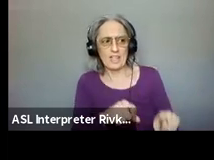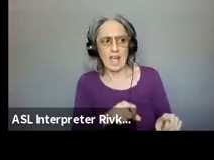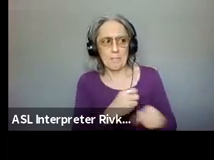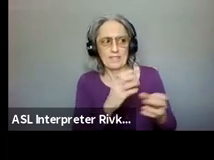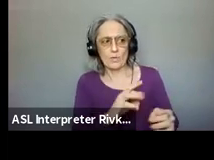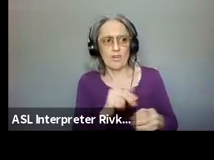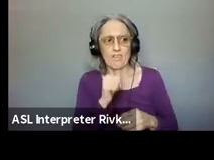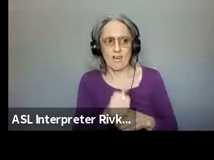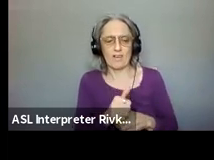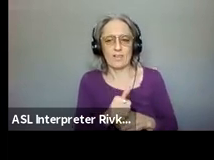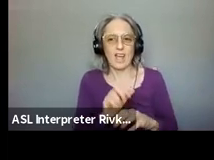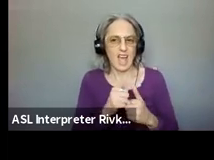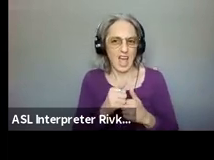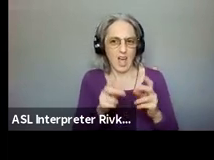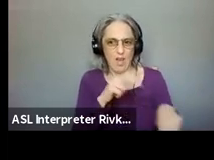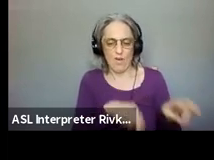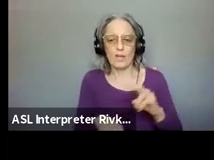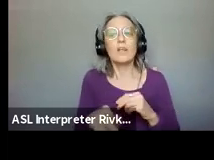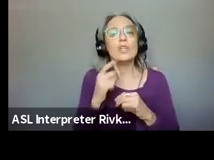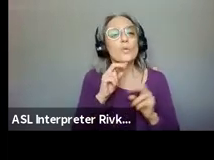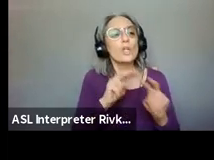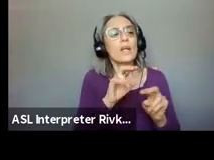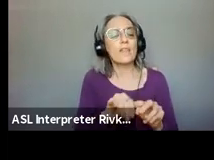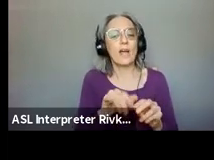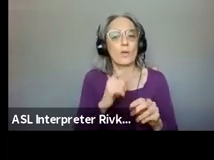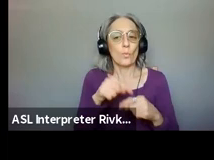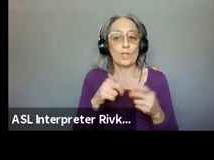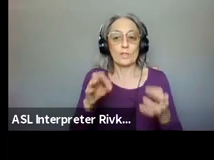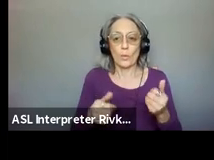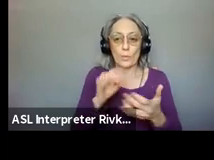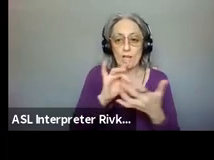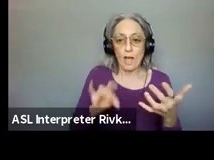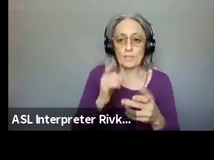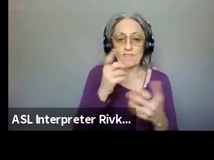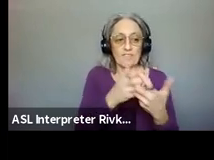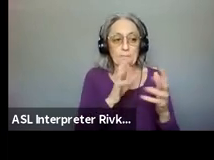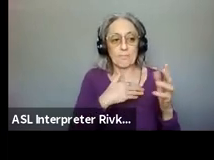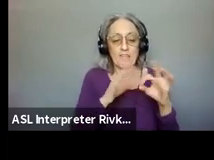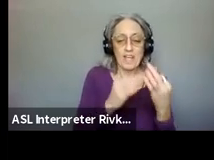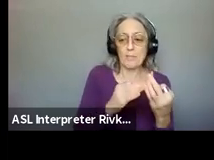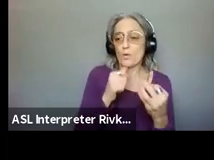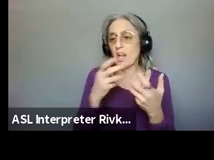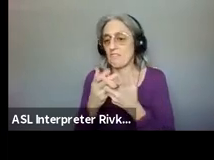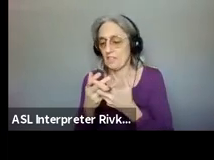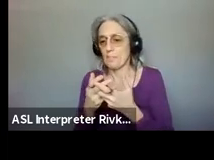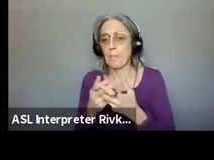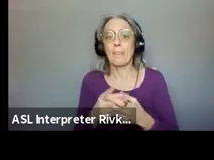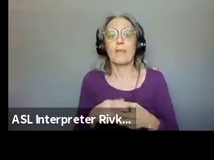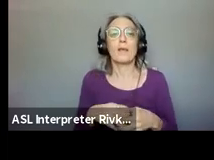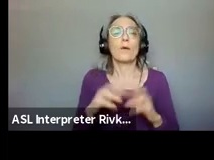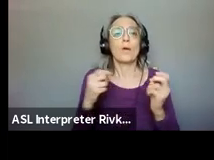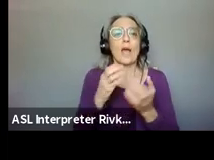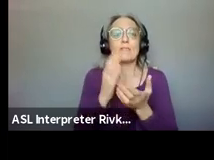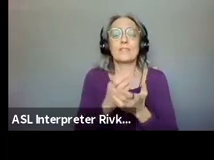things you're going to look at when you're deciding what option is right for you and your family. We talk about things called the stoplight